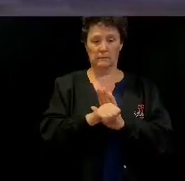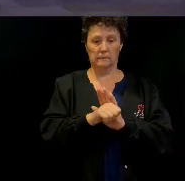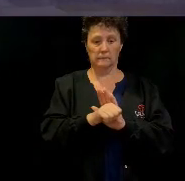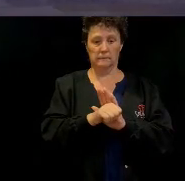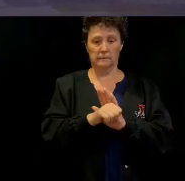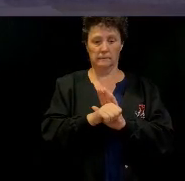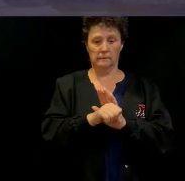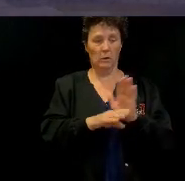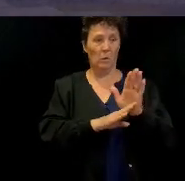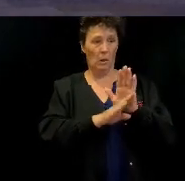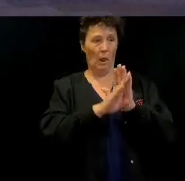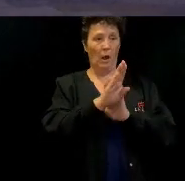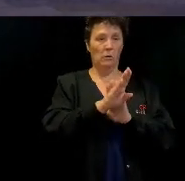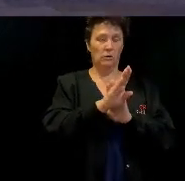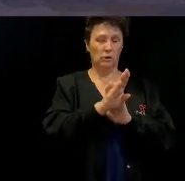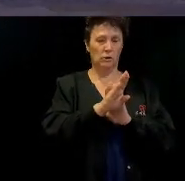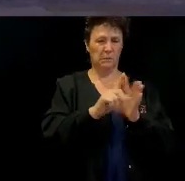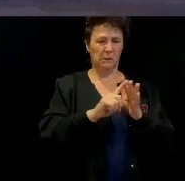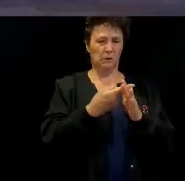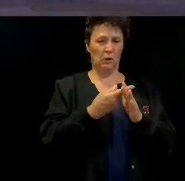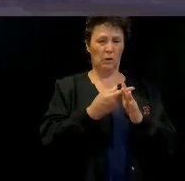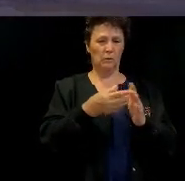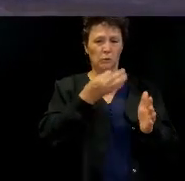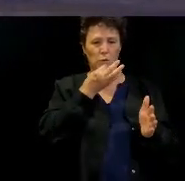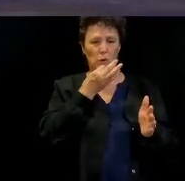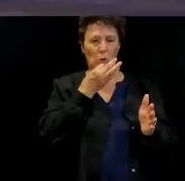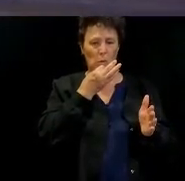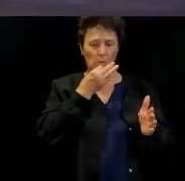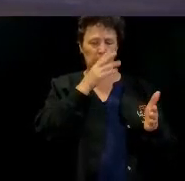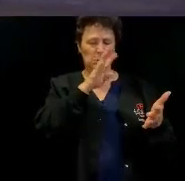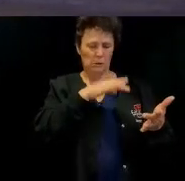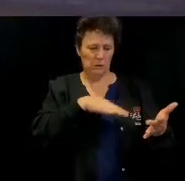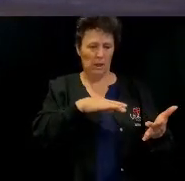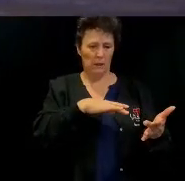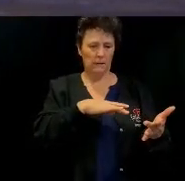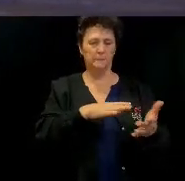in there and dig a little deeper in a few weeks. You guys stand to your feet. I'm done. Praise the Lord.